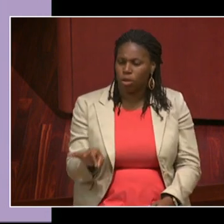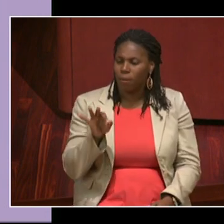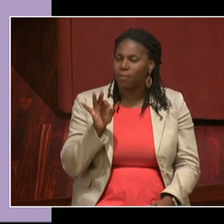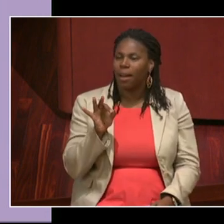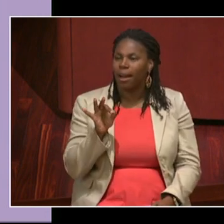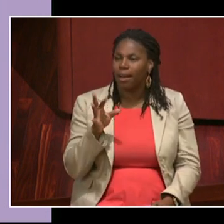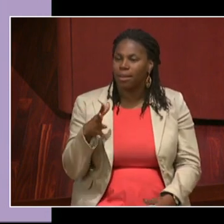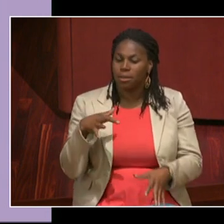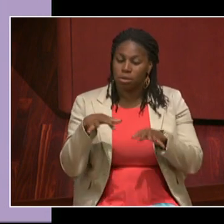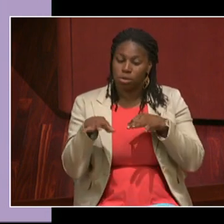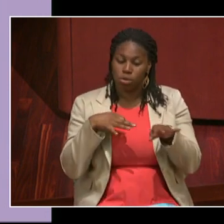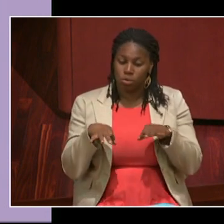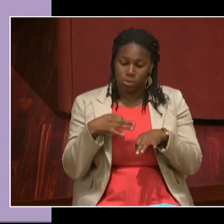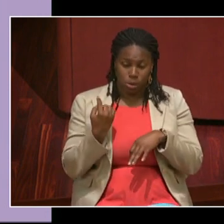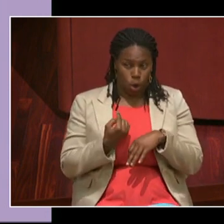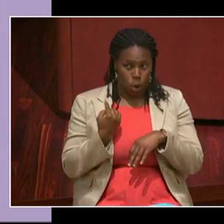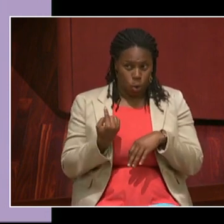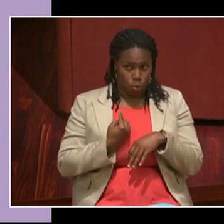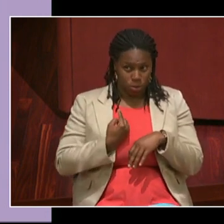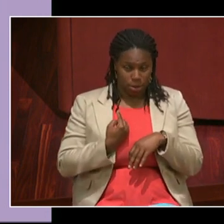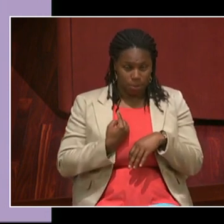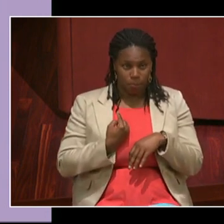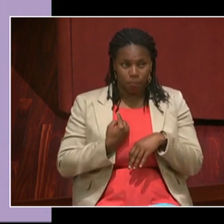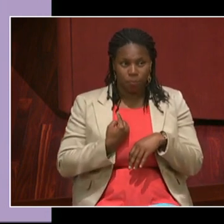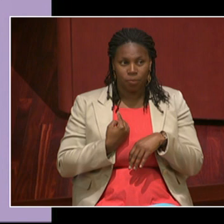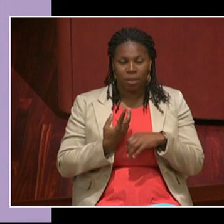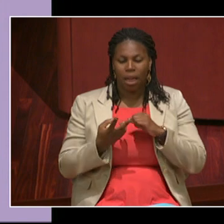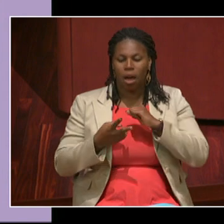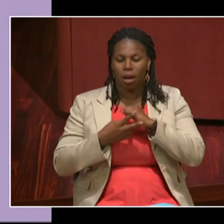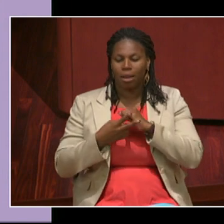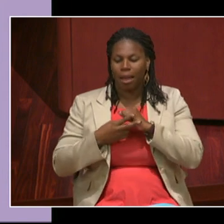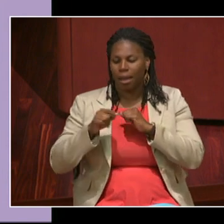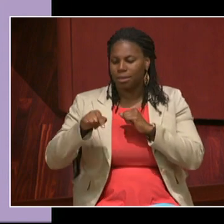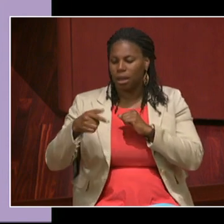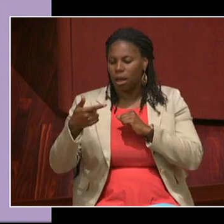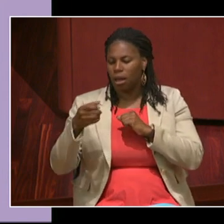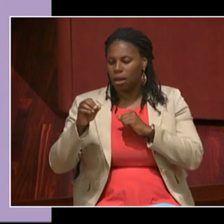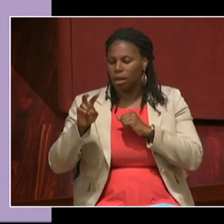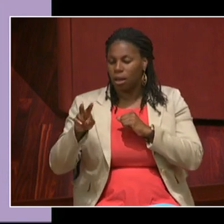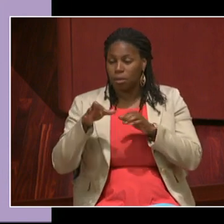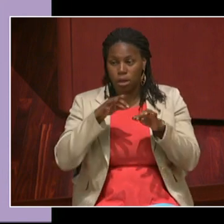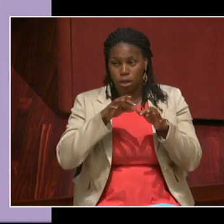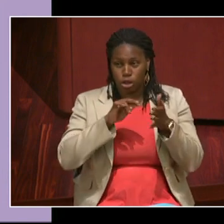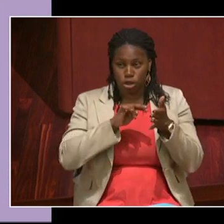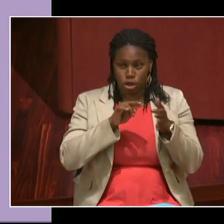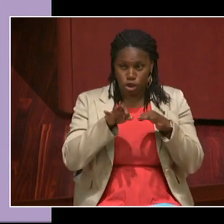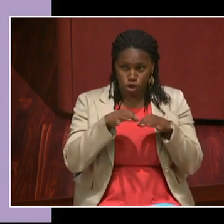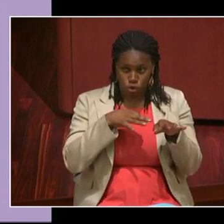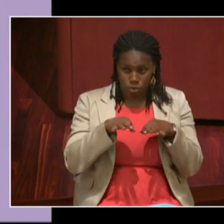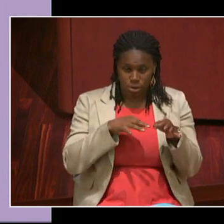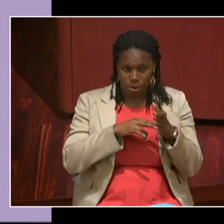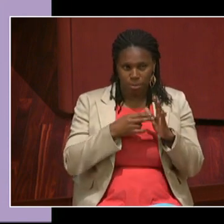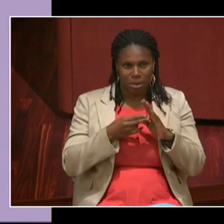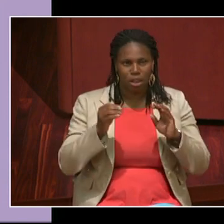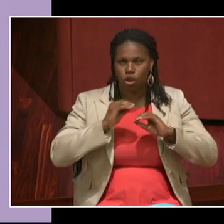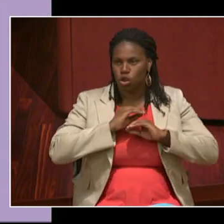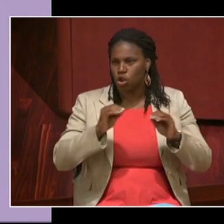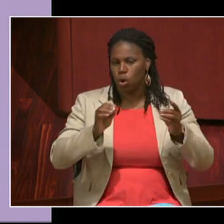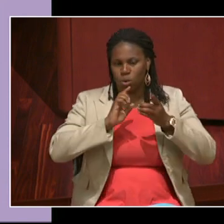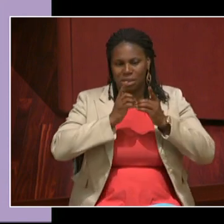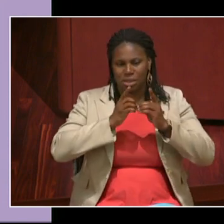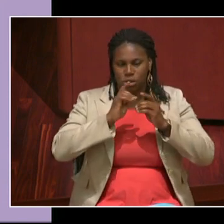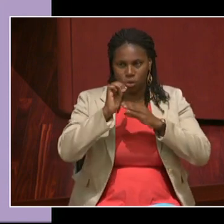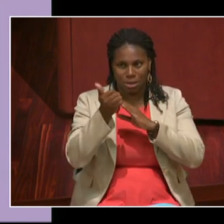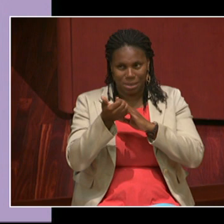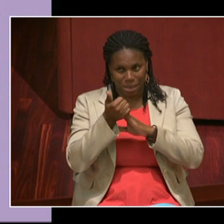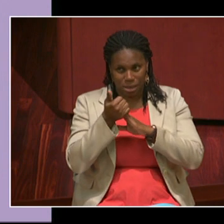is a description-only section and archives.gov. Description-only means that there's no digital image attached, but you are